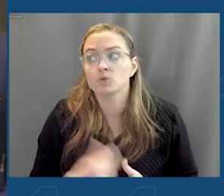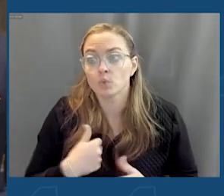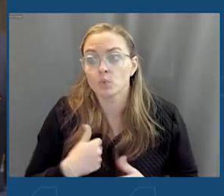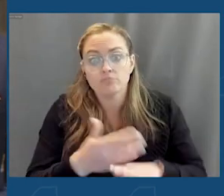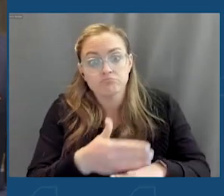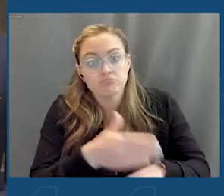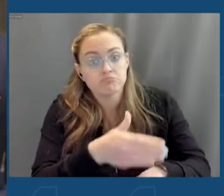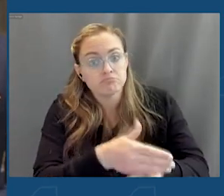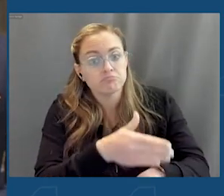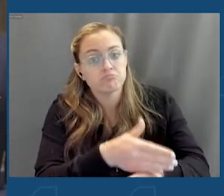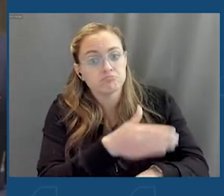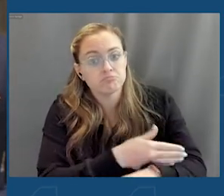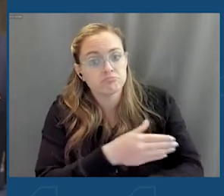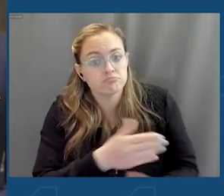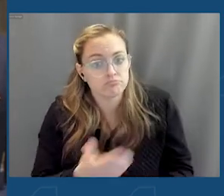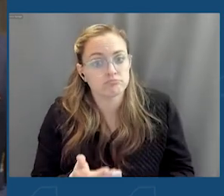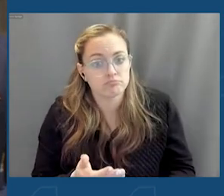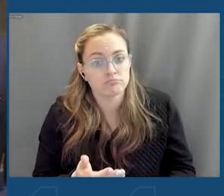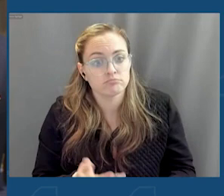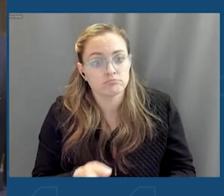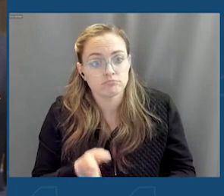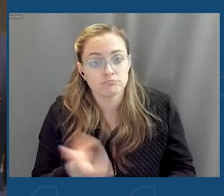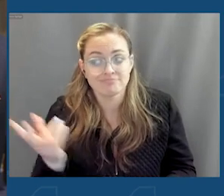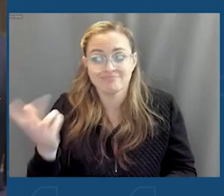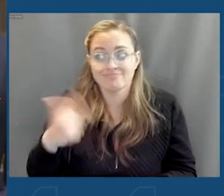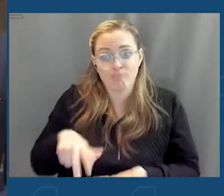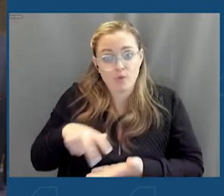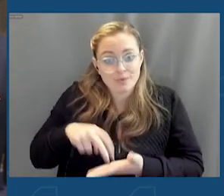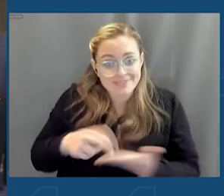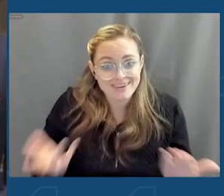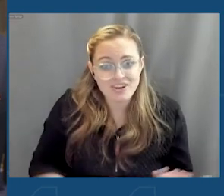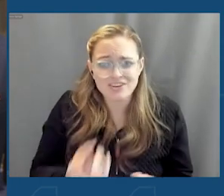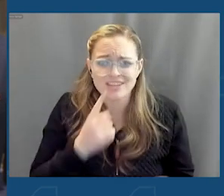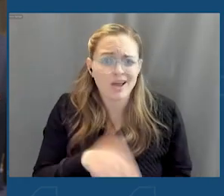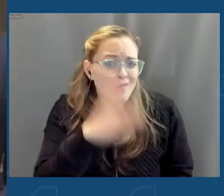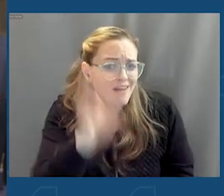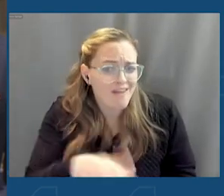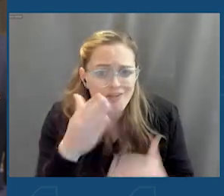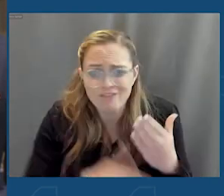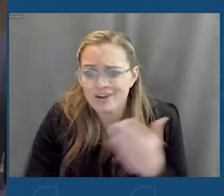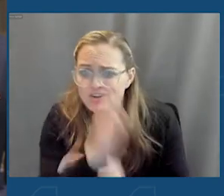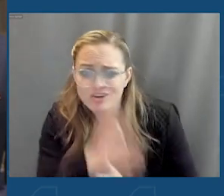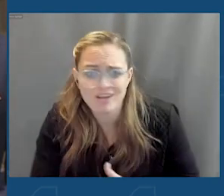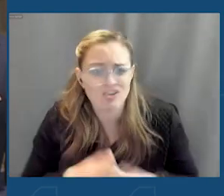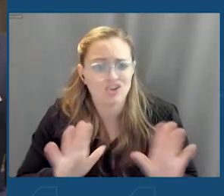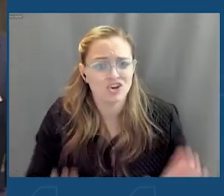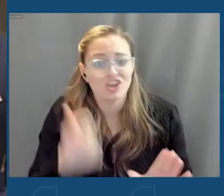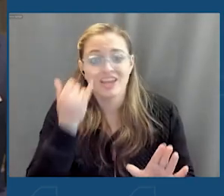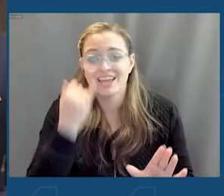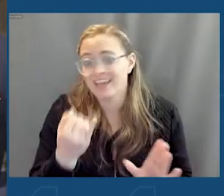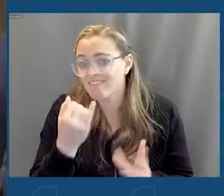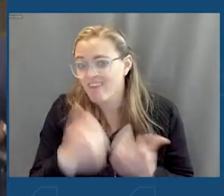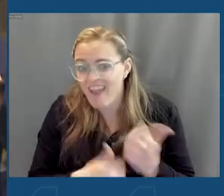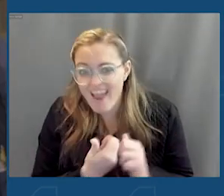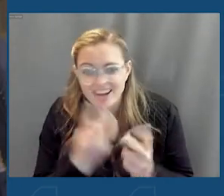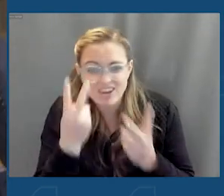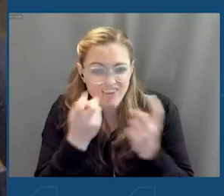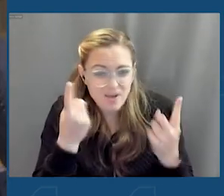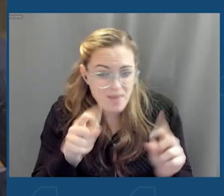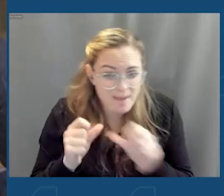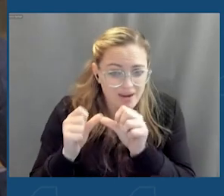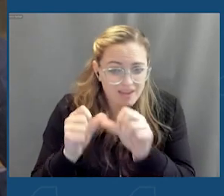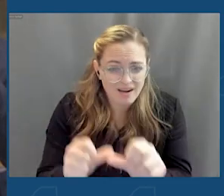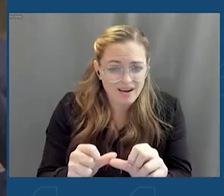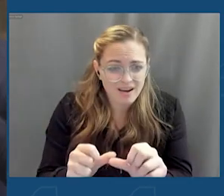We've been making real progress. Now, we'll stand here, we'll say we're never finished. As long as there's any crime being committed, we